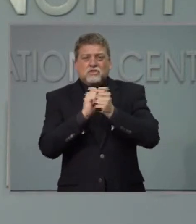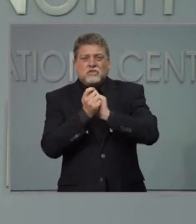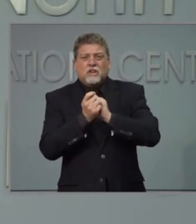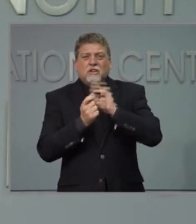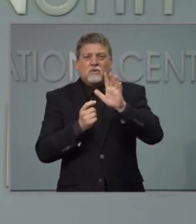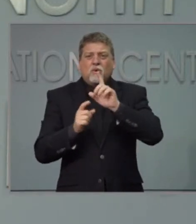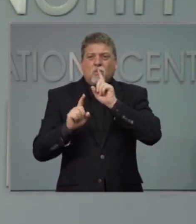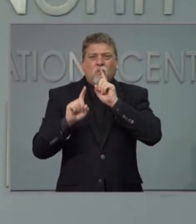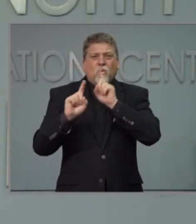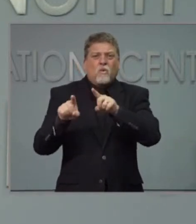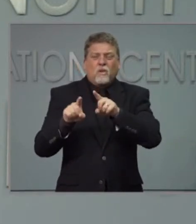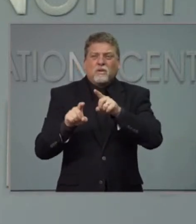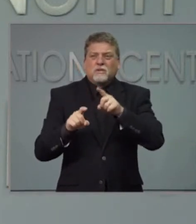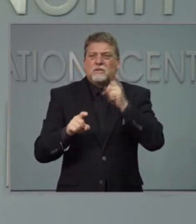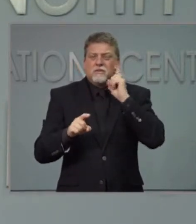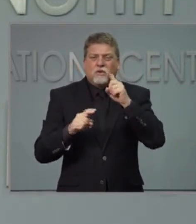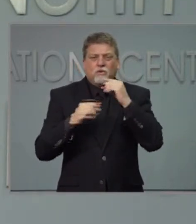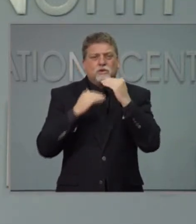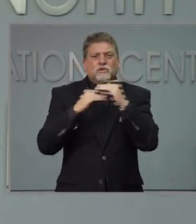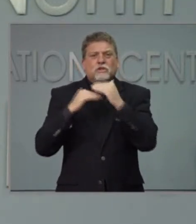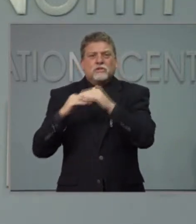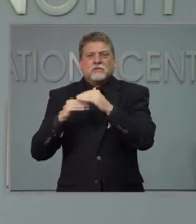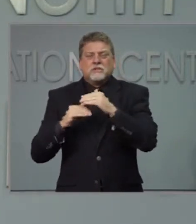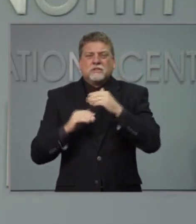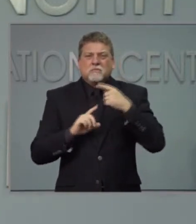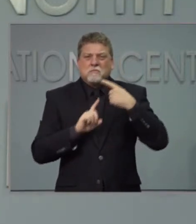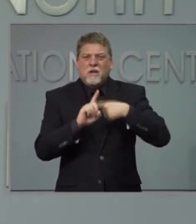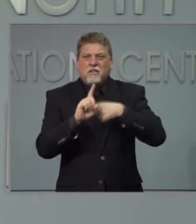announced this new monthly report?